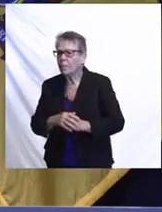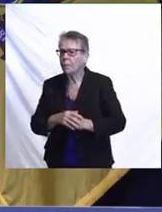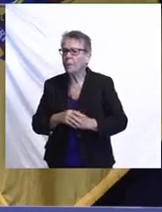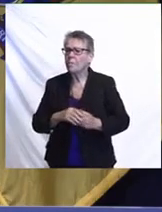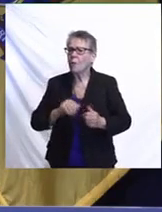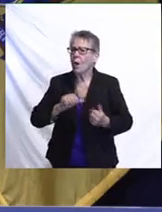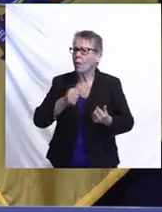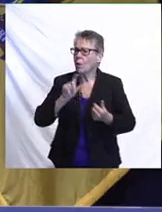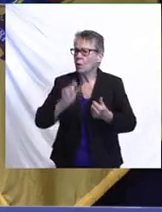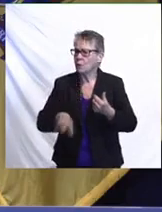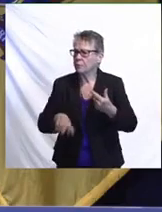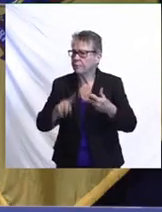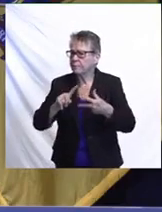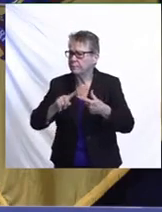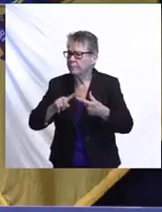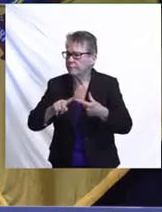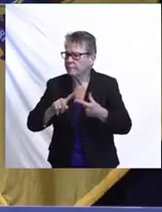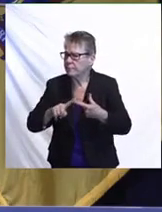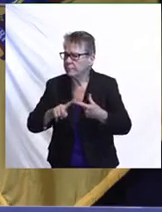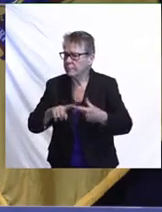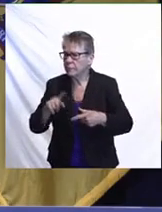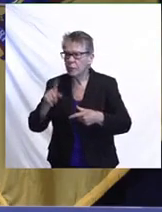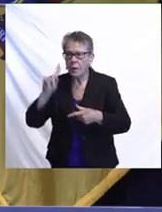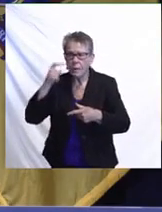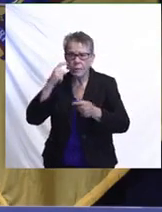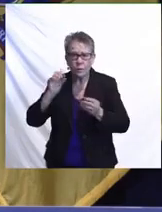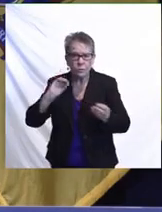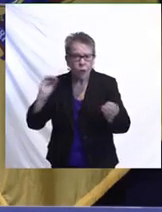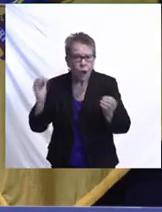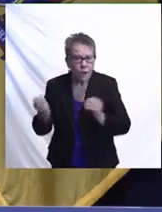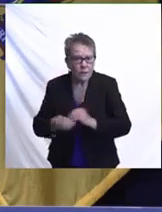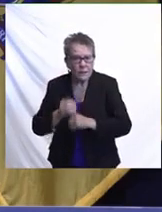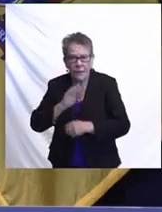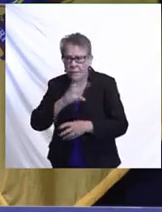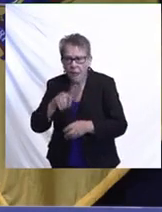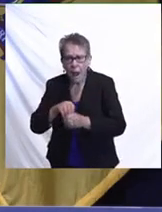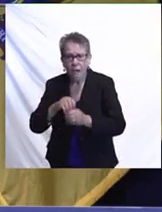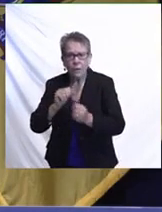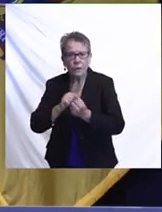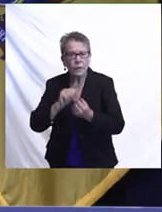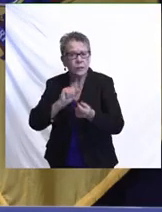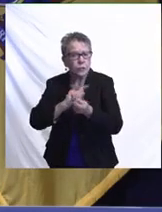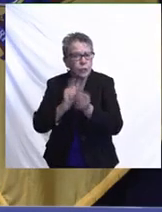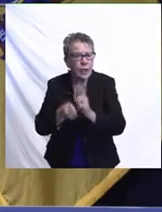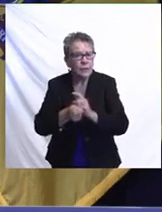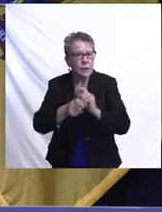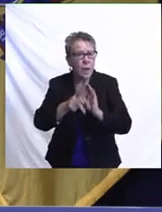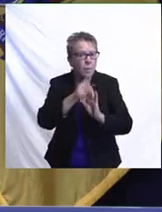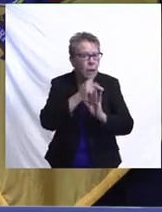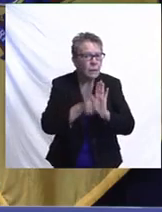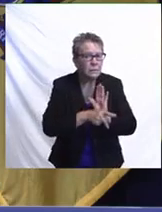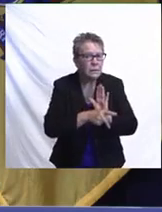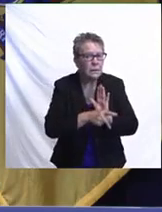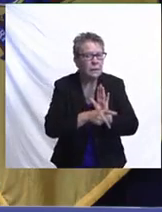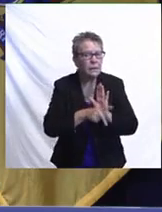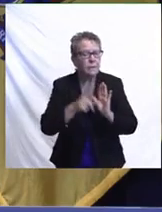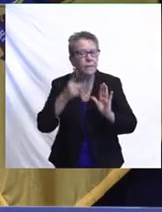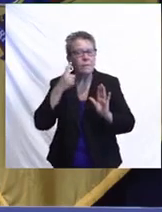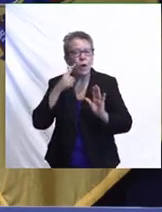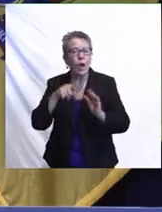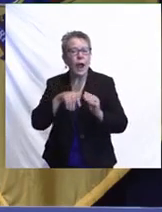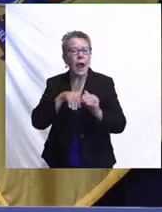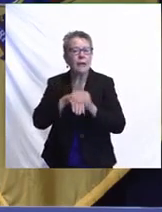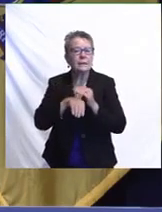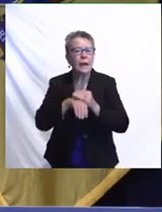governor's office have any role in the change of policy pertaining to access to the Senate and Assembly chambers, which, as you know, is causing